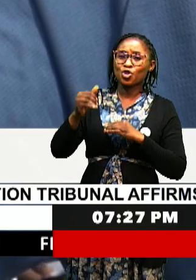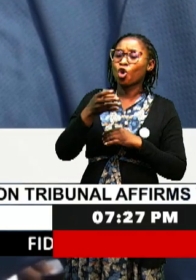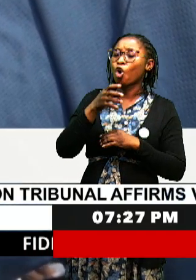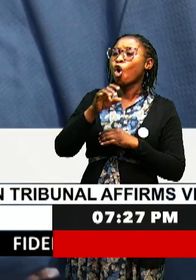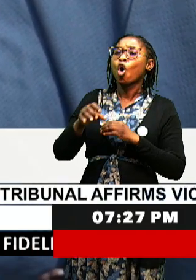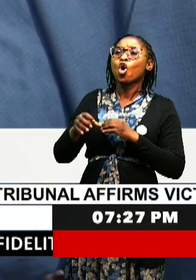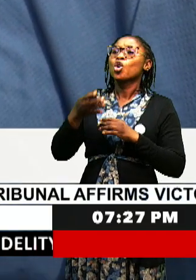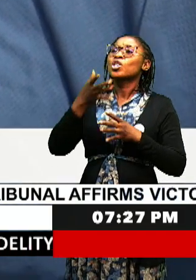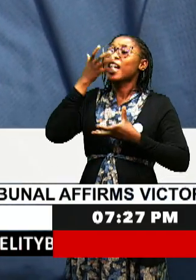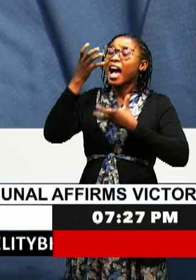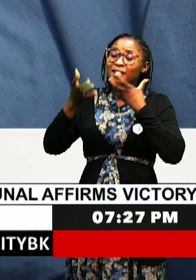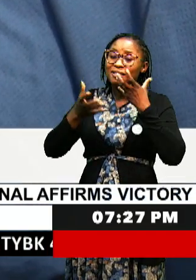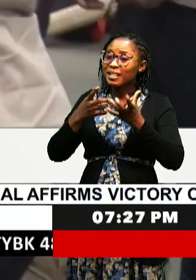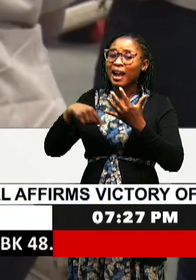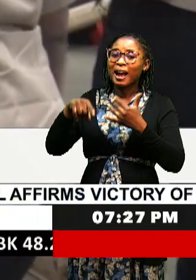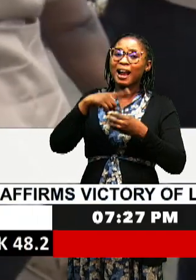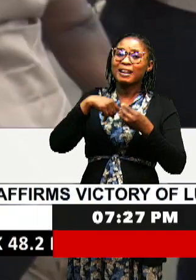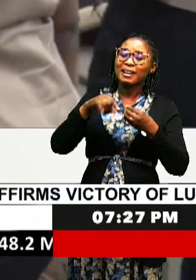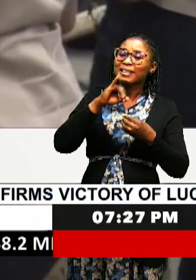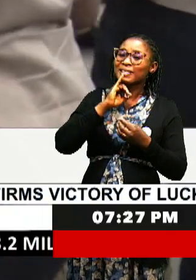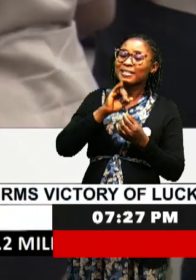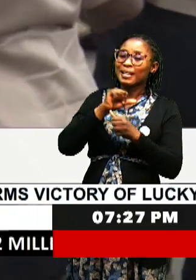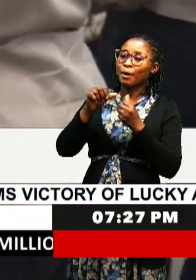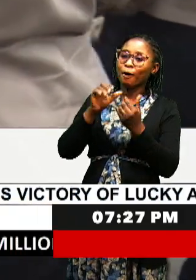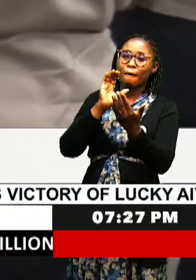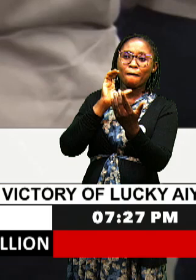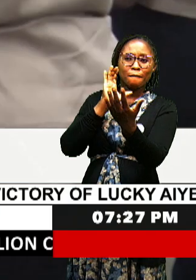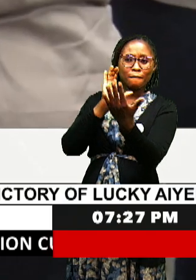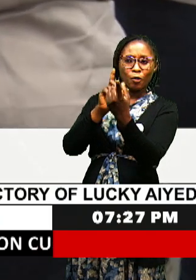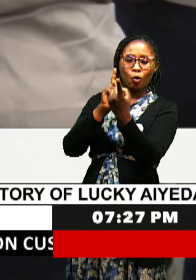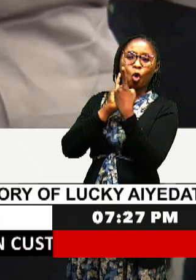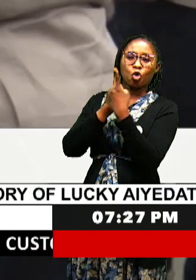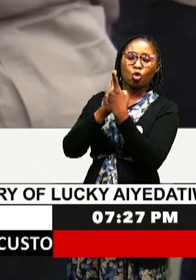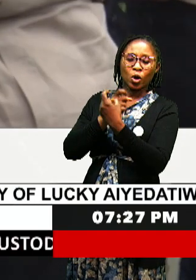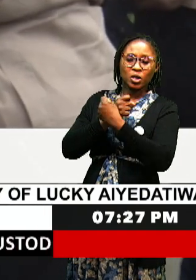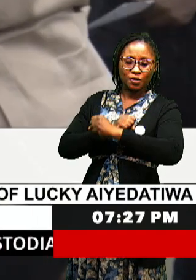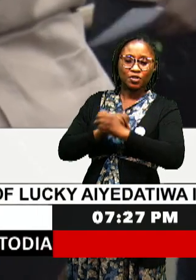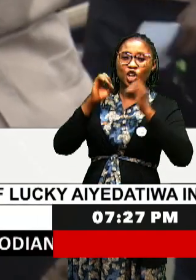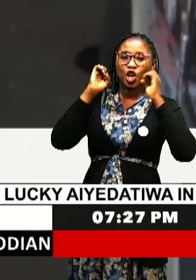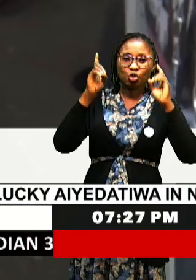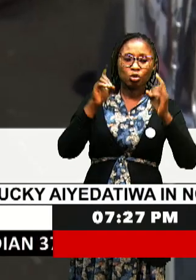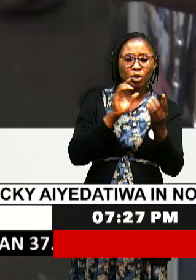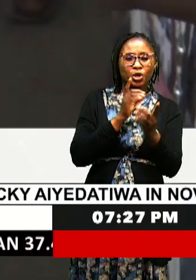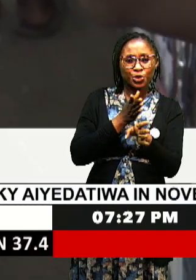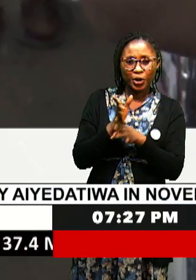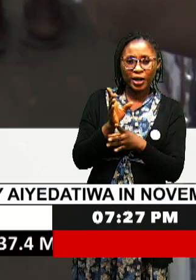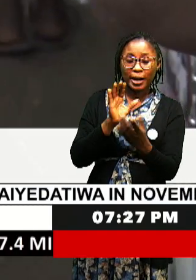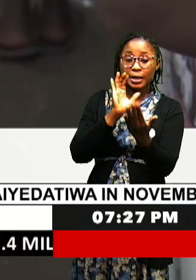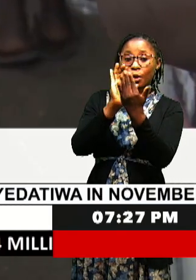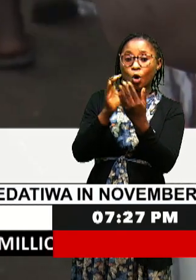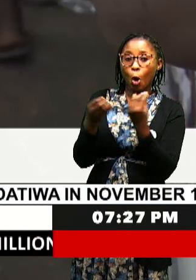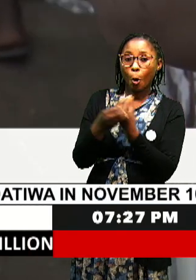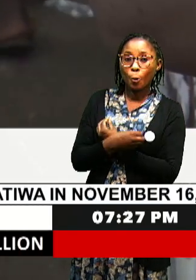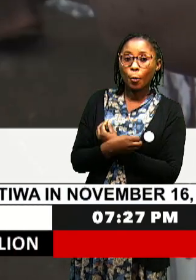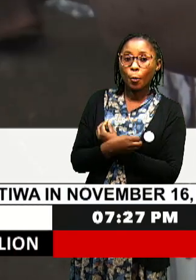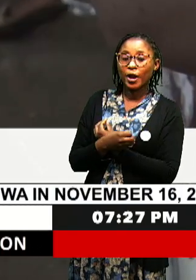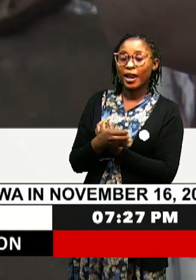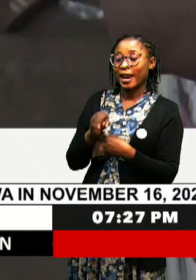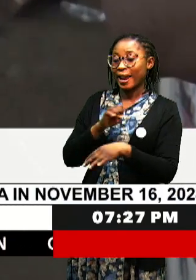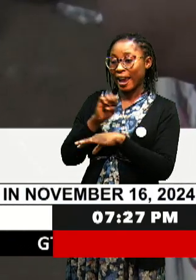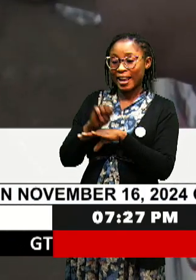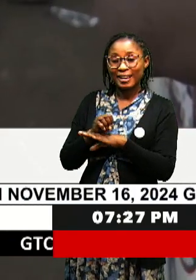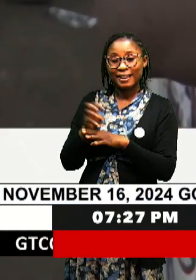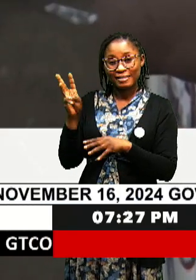well as slogans. It is about face-to-face safety education, a direct approach. Officers engage motorists